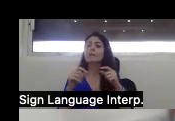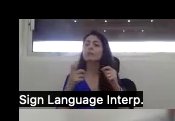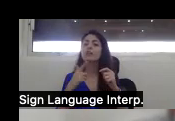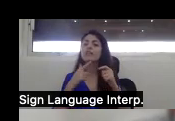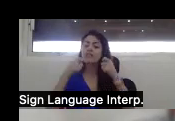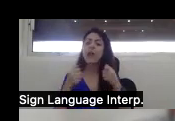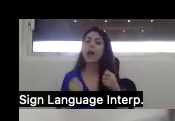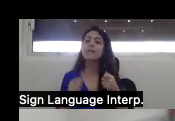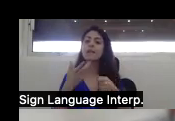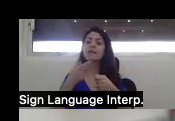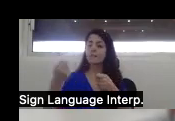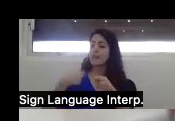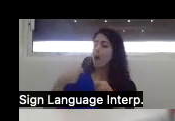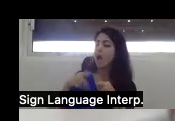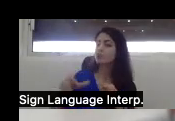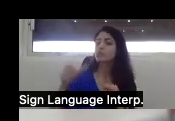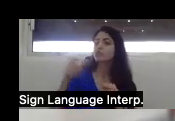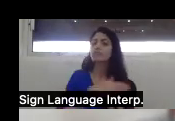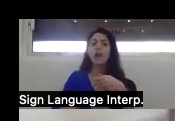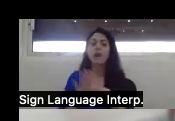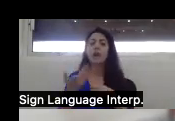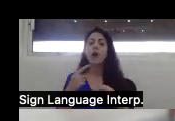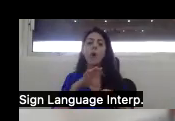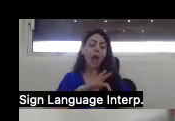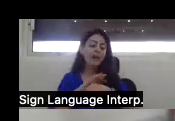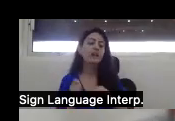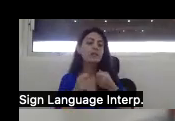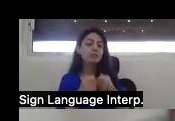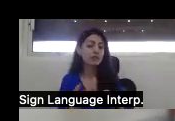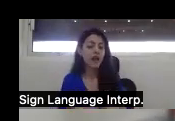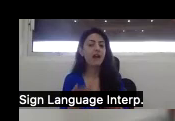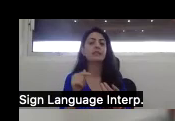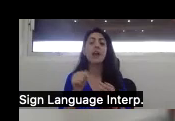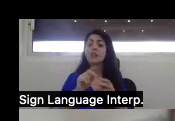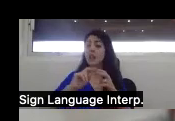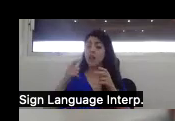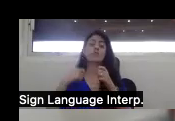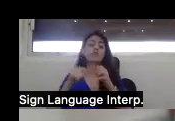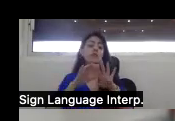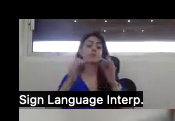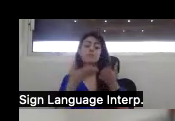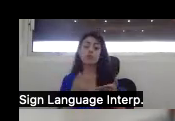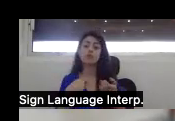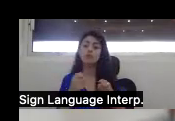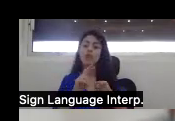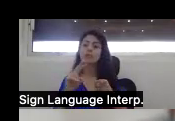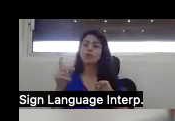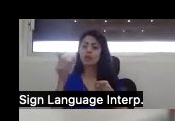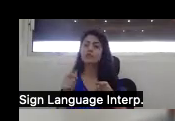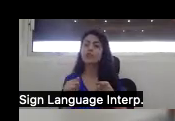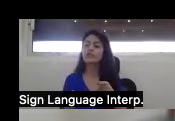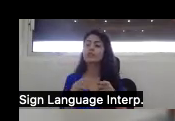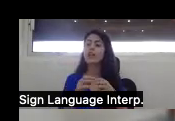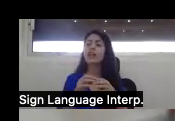referral system among ourselves. And we should be very attentive and monitoring and actively monitoring what are service